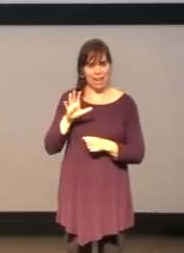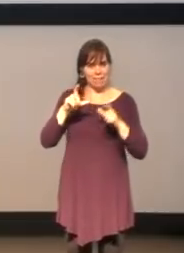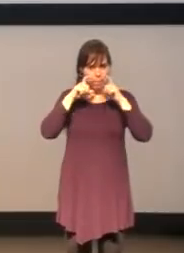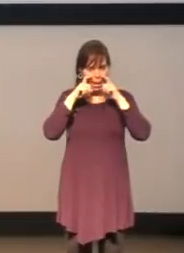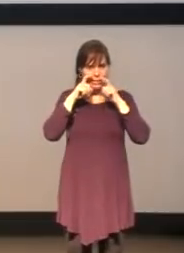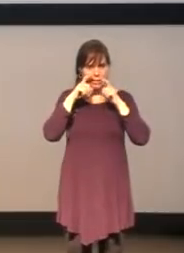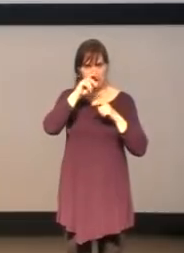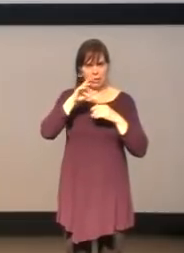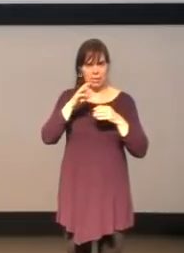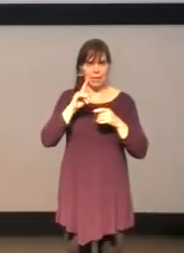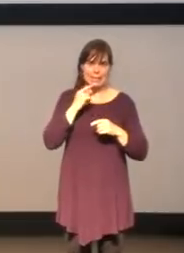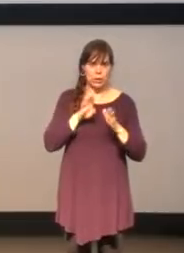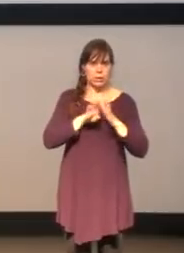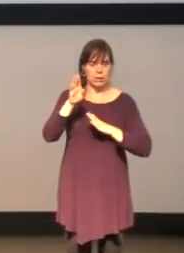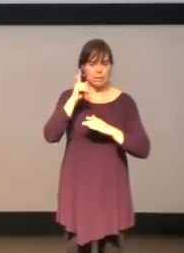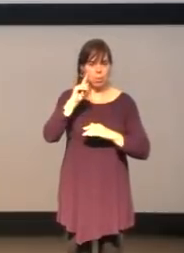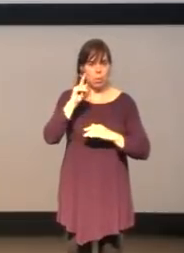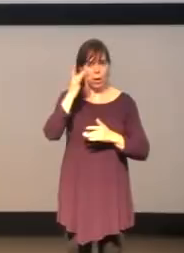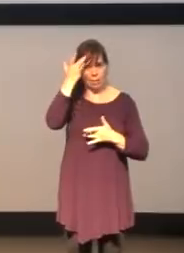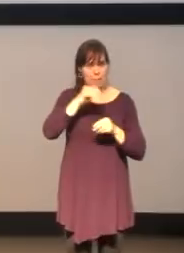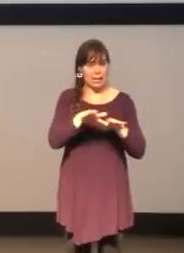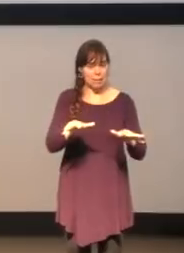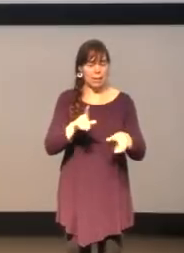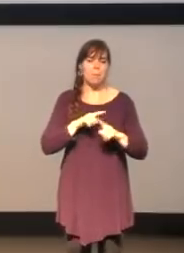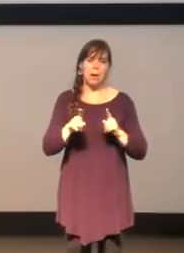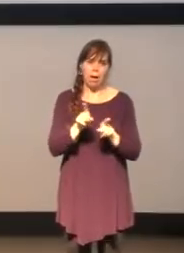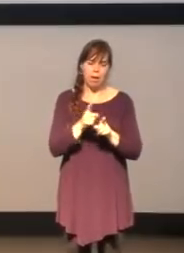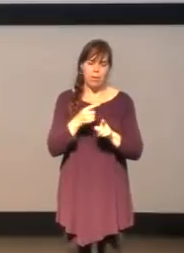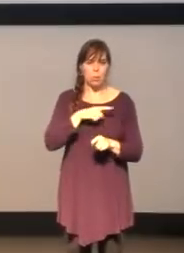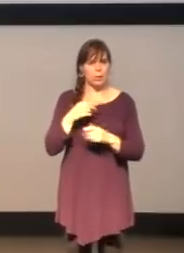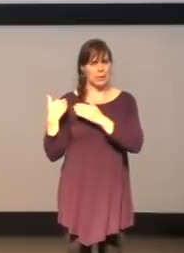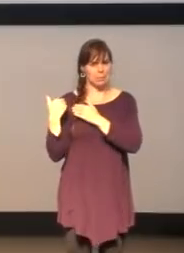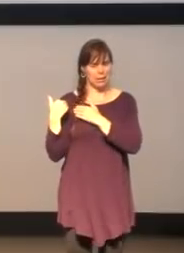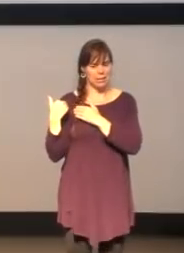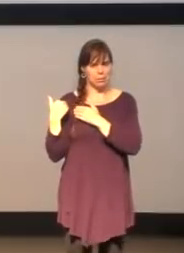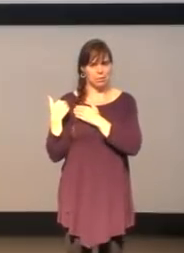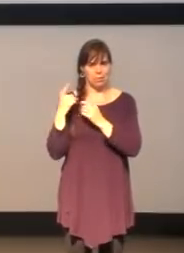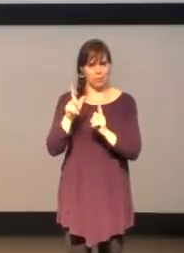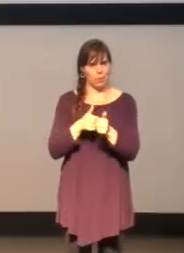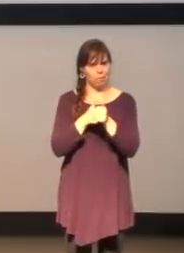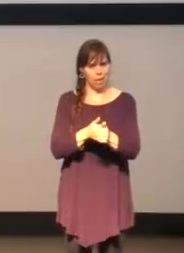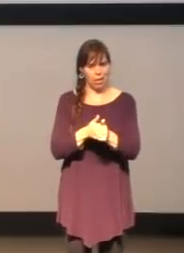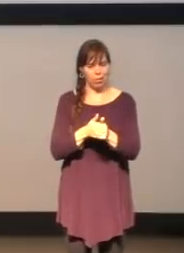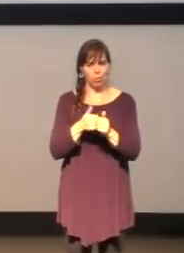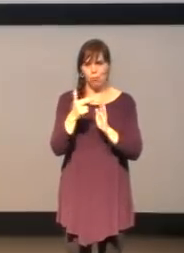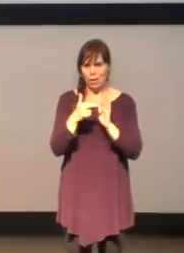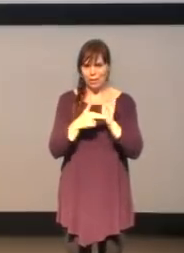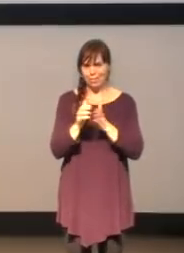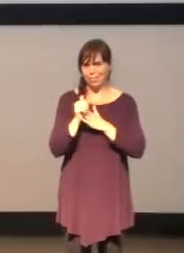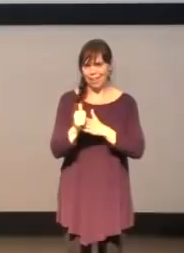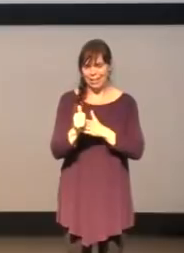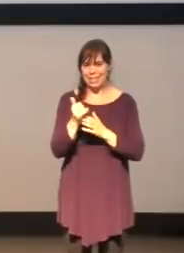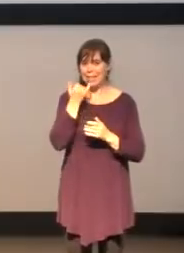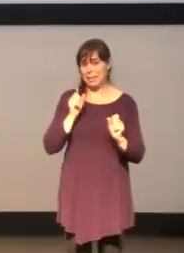of the pandemic. But we are responsible to follow regulatory guidance